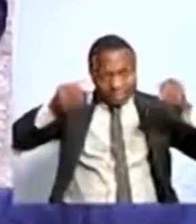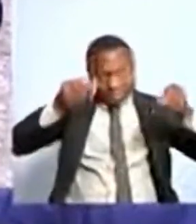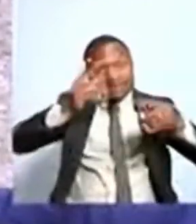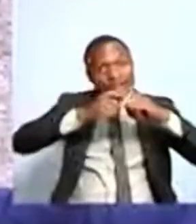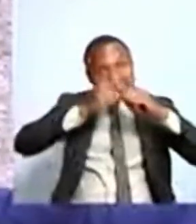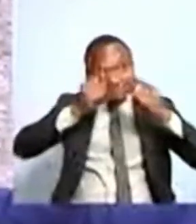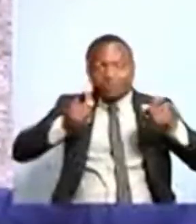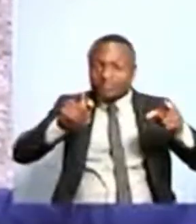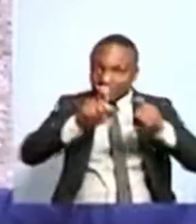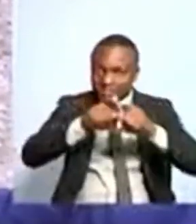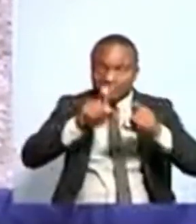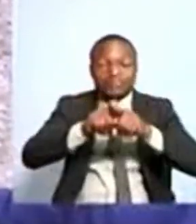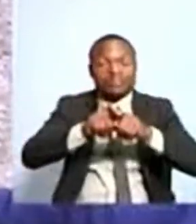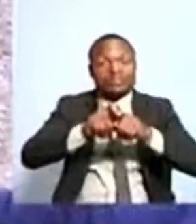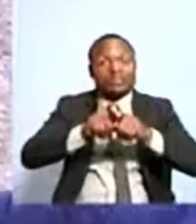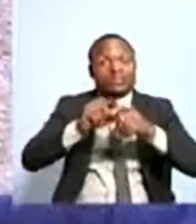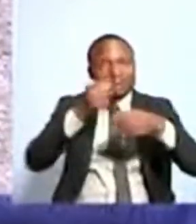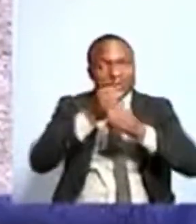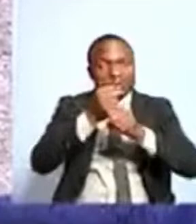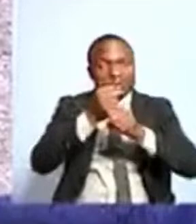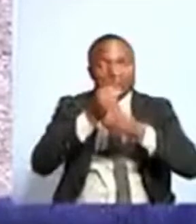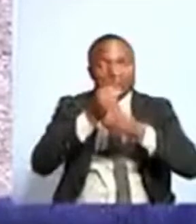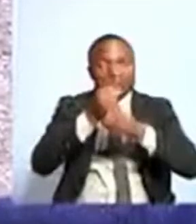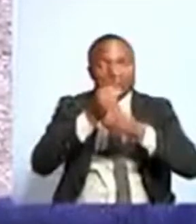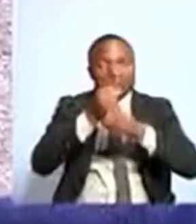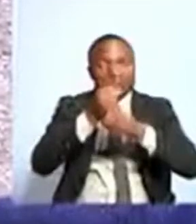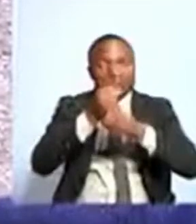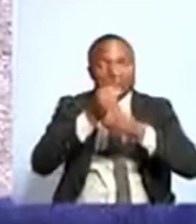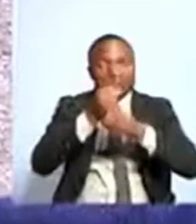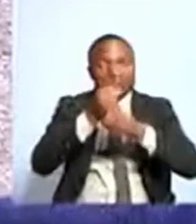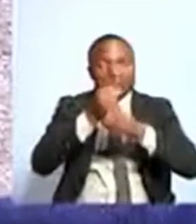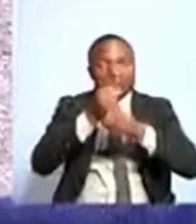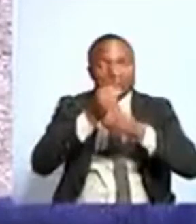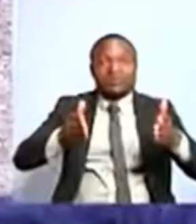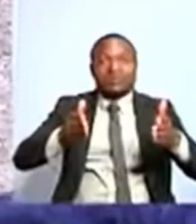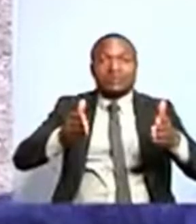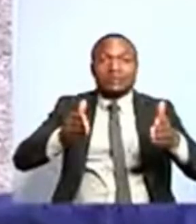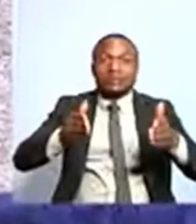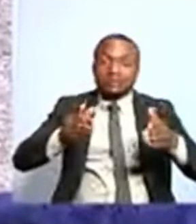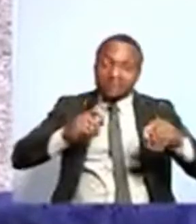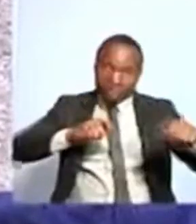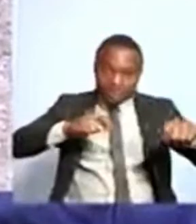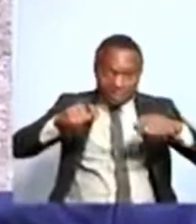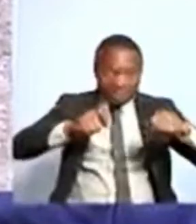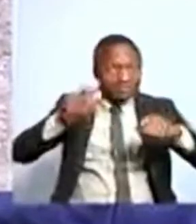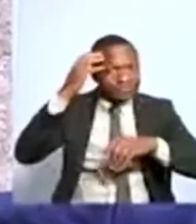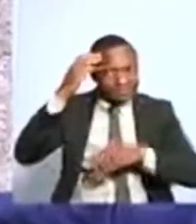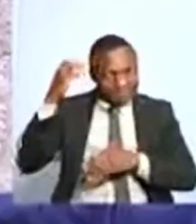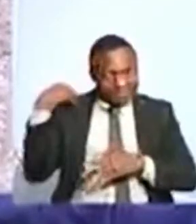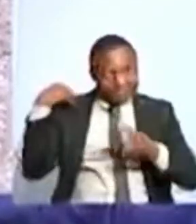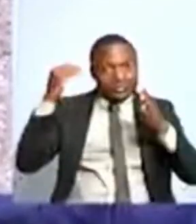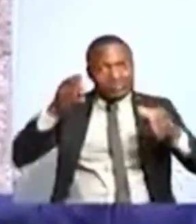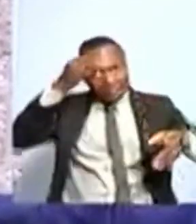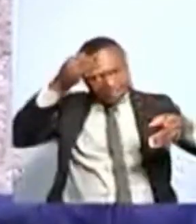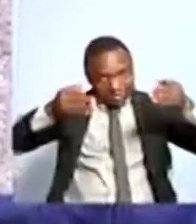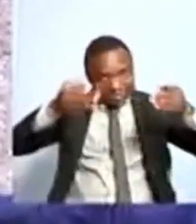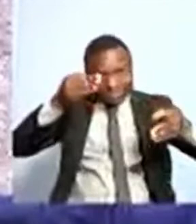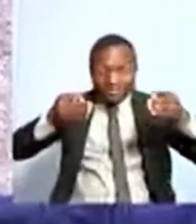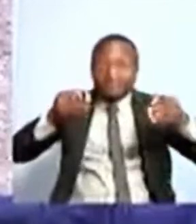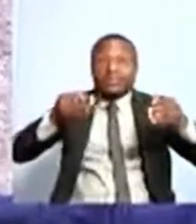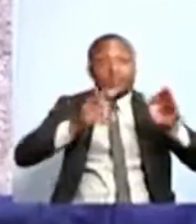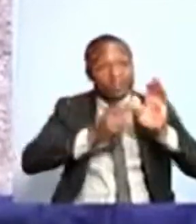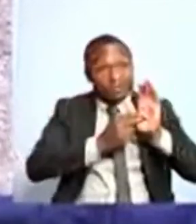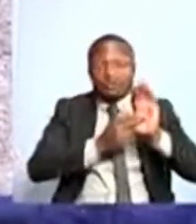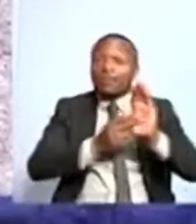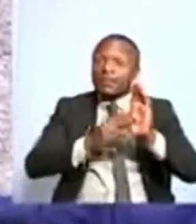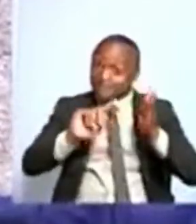the Chief Judiciary Administrator as the accounting officer and the controlling officer for the judiciary, demonstrating the